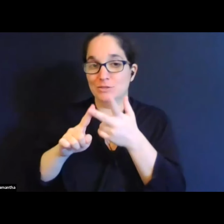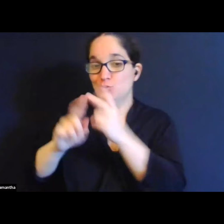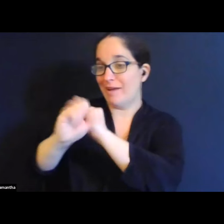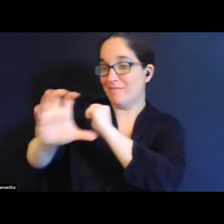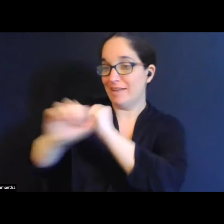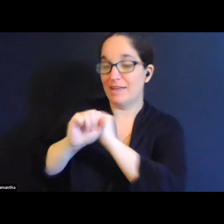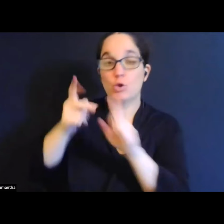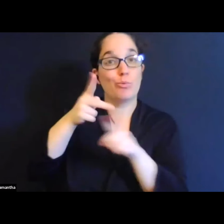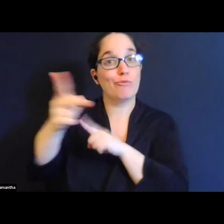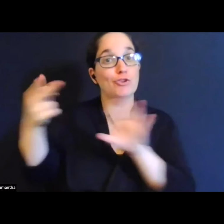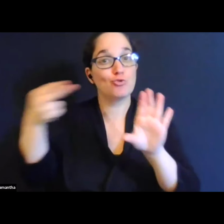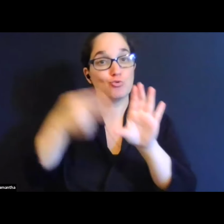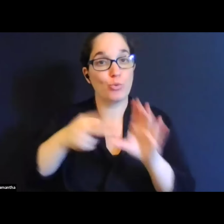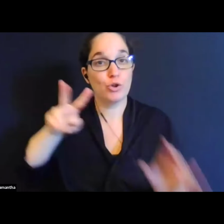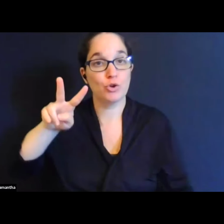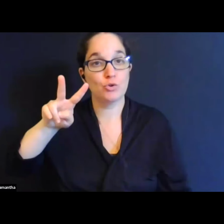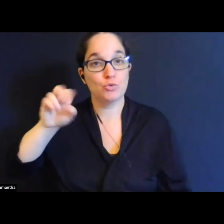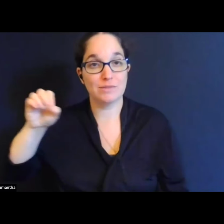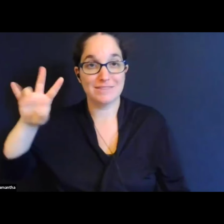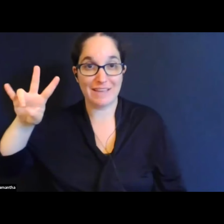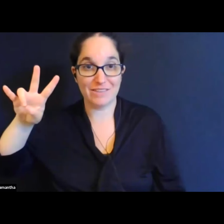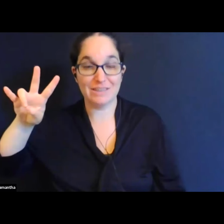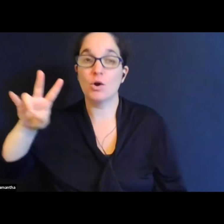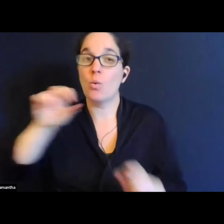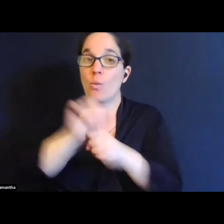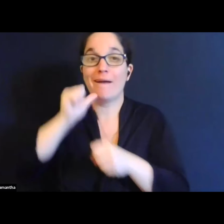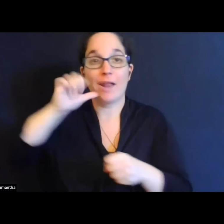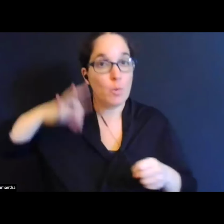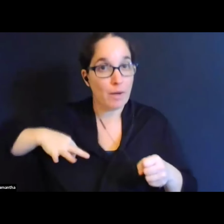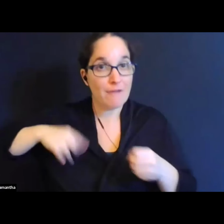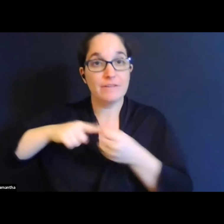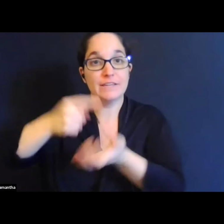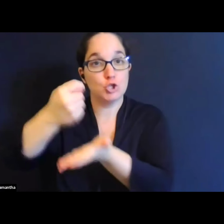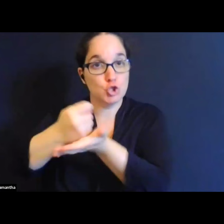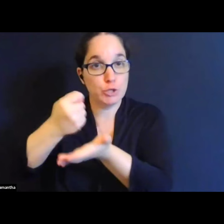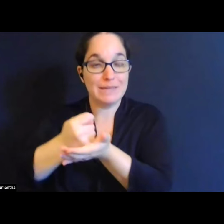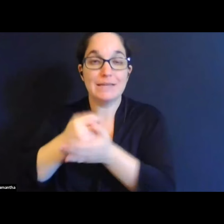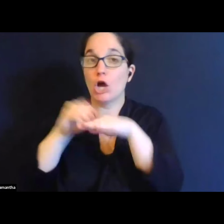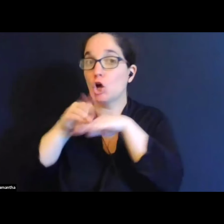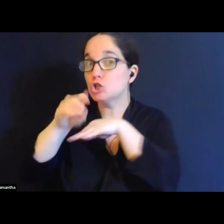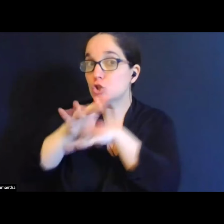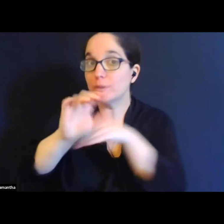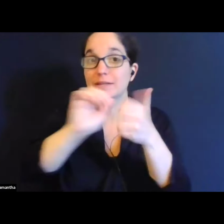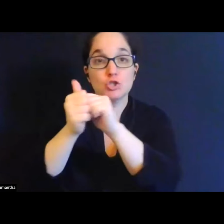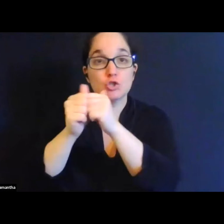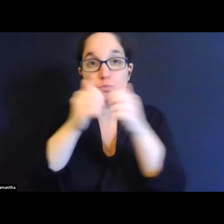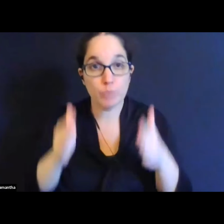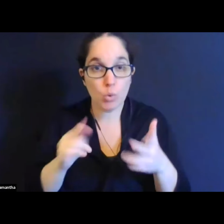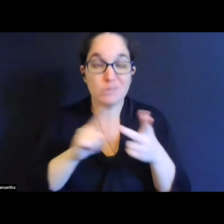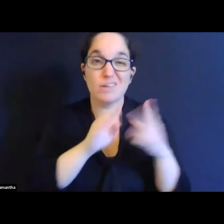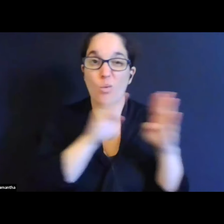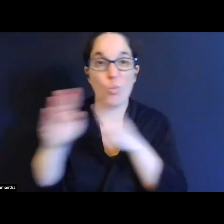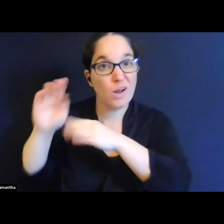in 2007, working for nonprofits, treatment programs, consulting to athletes and organized labor, and so